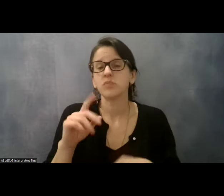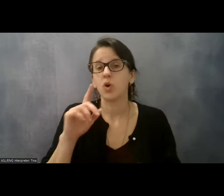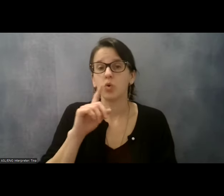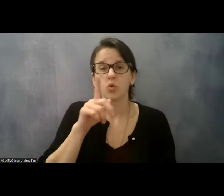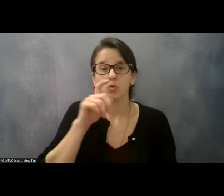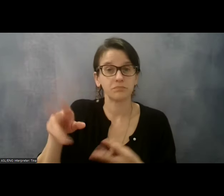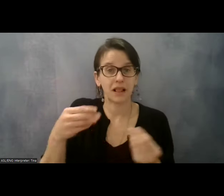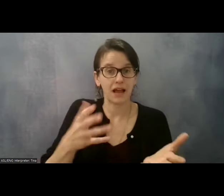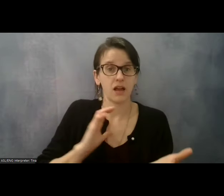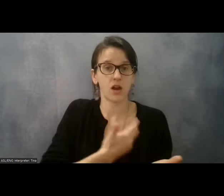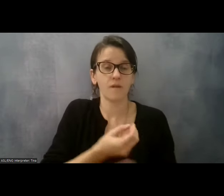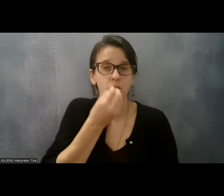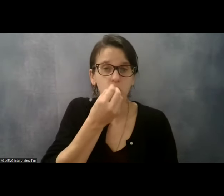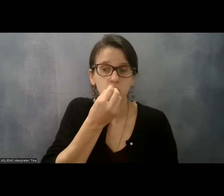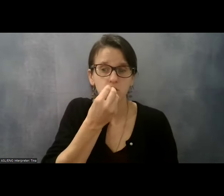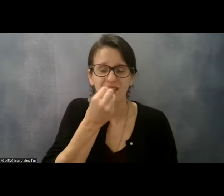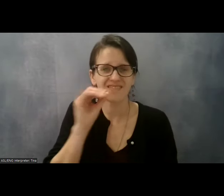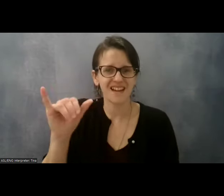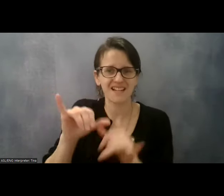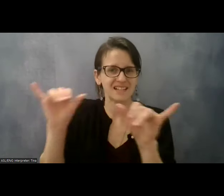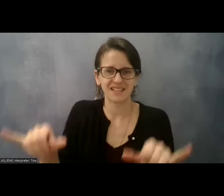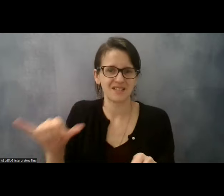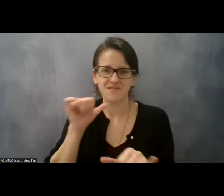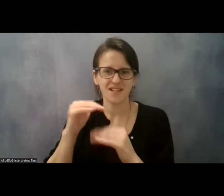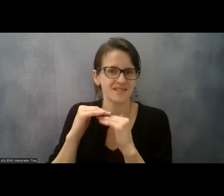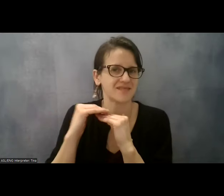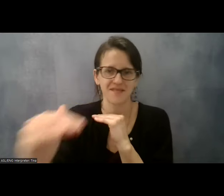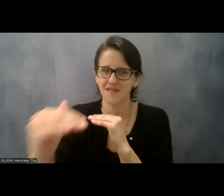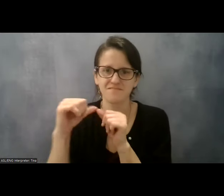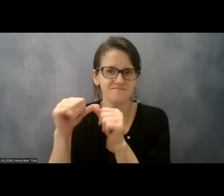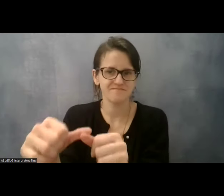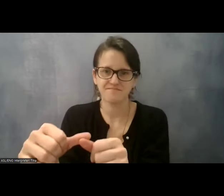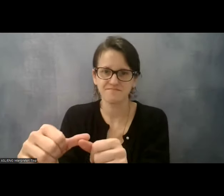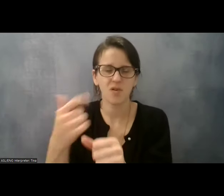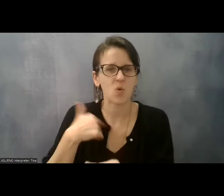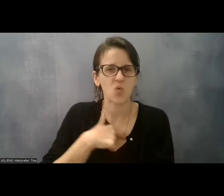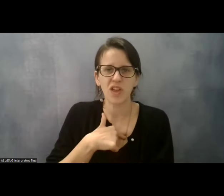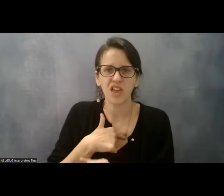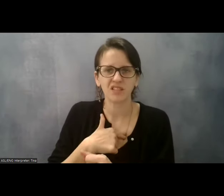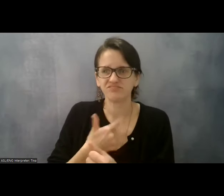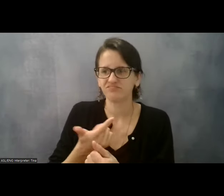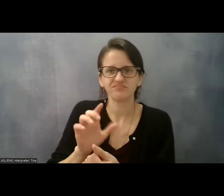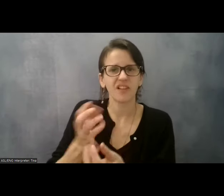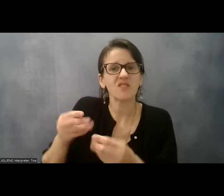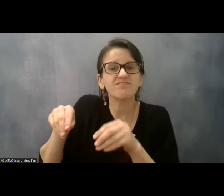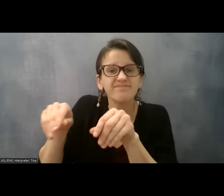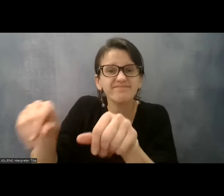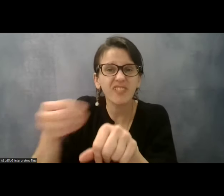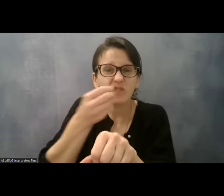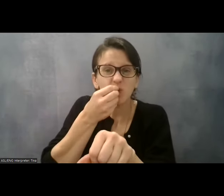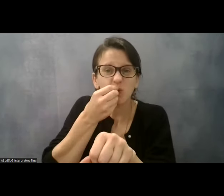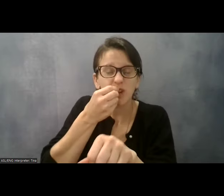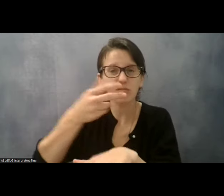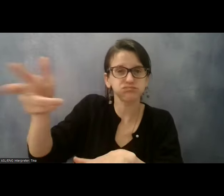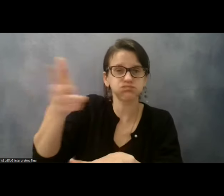few generations, we've depleted some of the richest topsoil deposits in the world. We've resorted to using synthetic fertilizers and